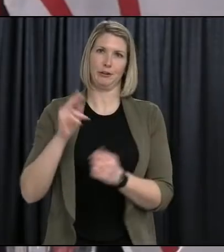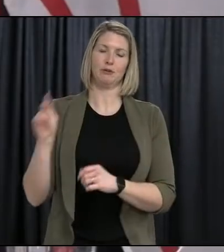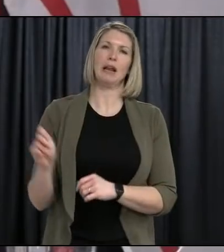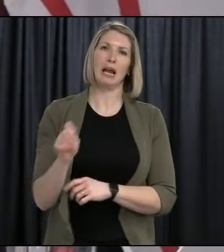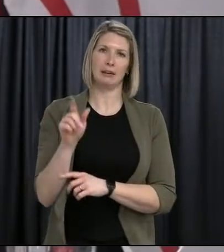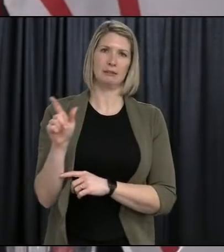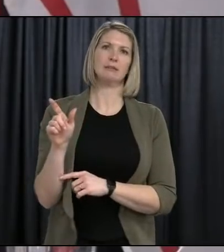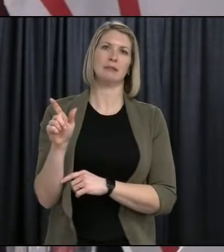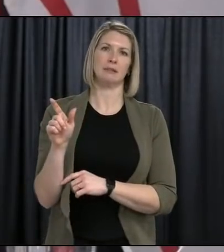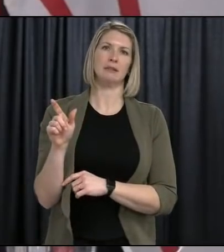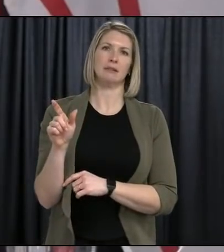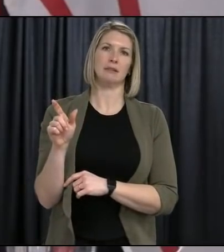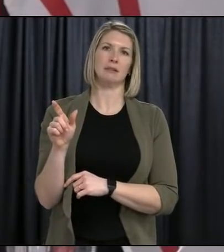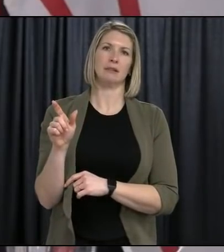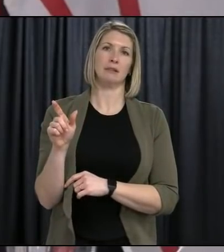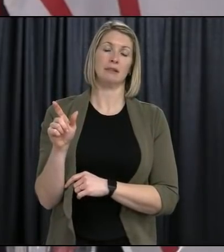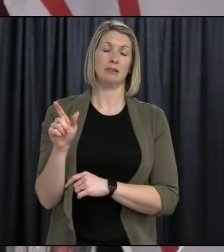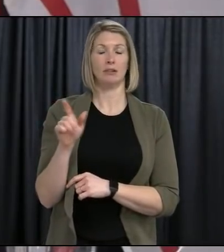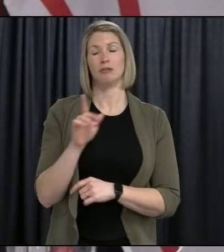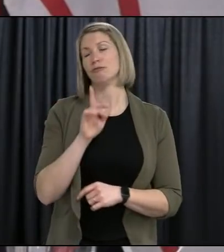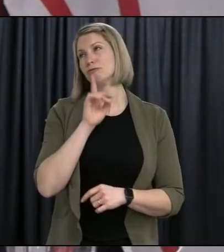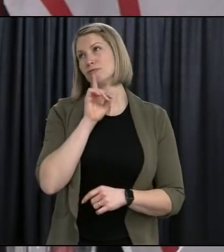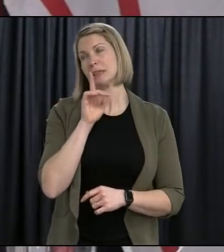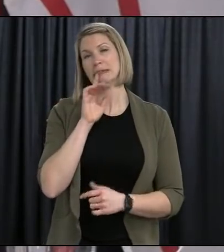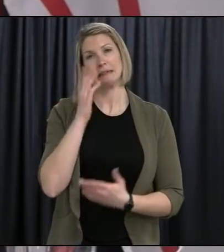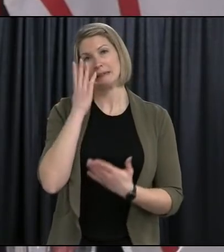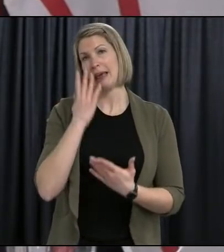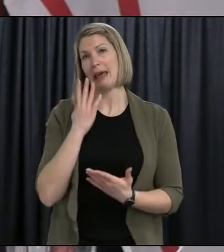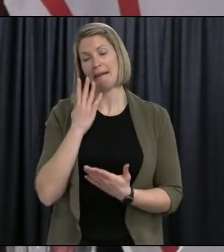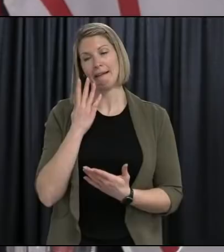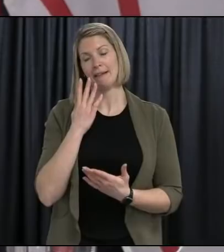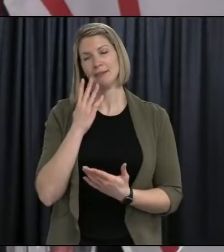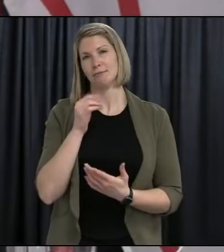sure that saddens me to hear that someone would be